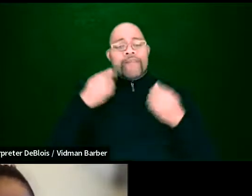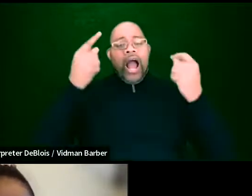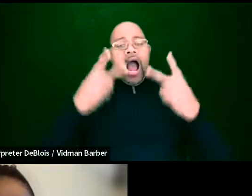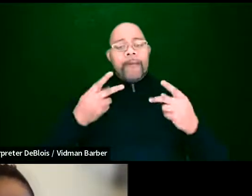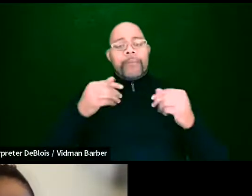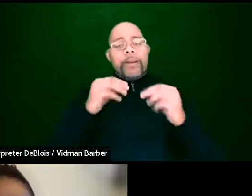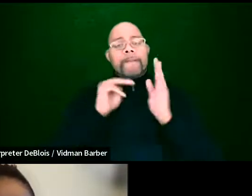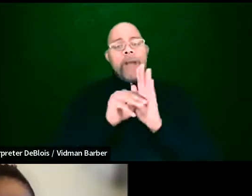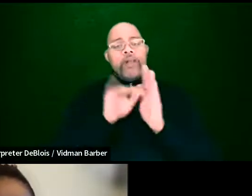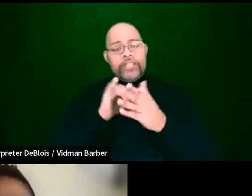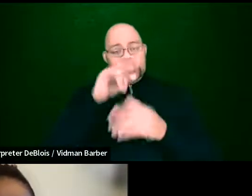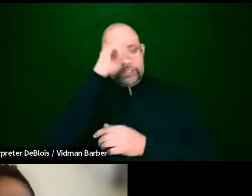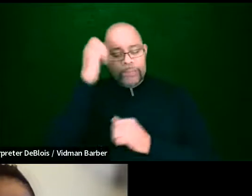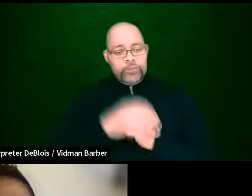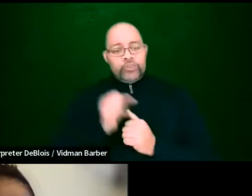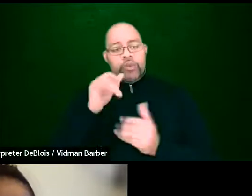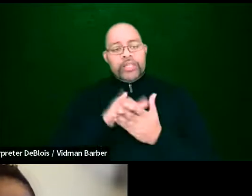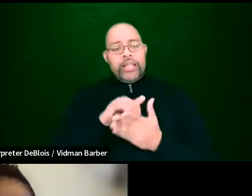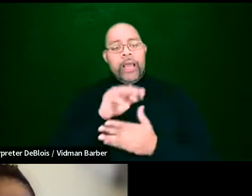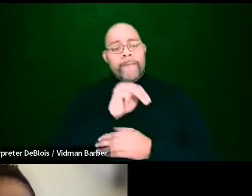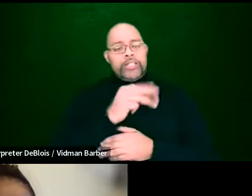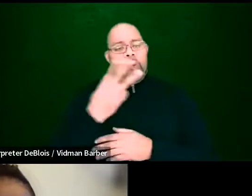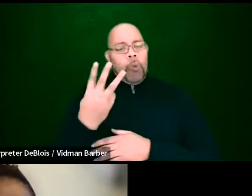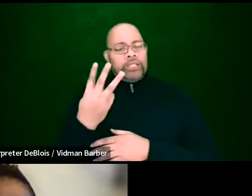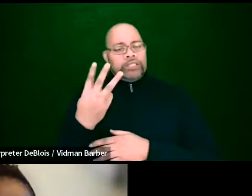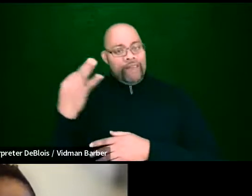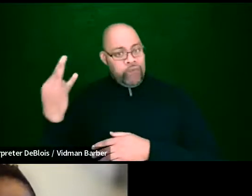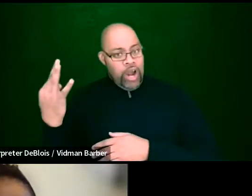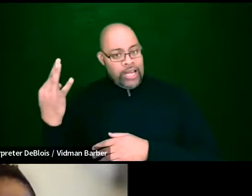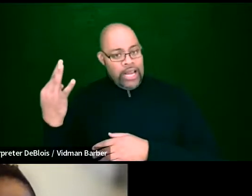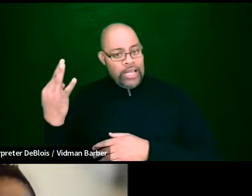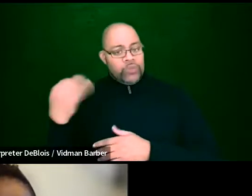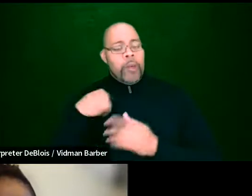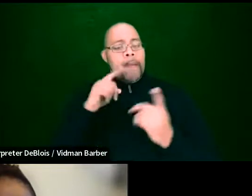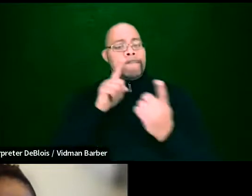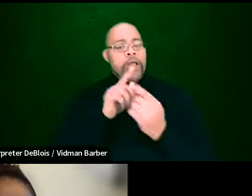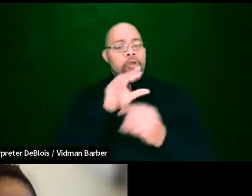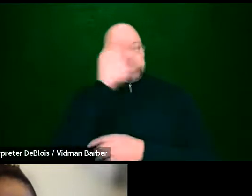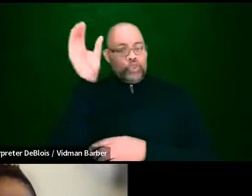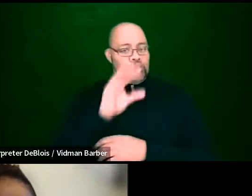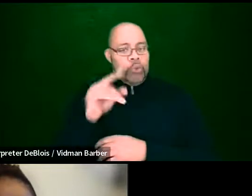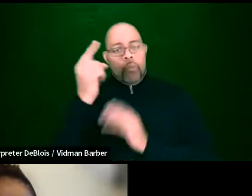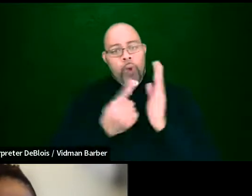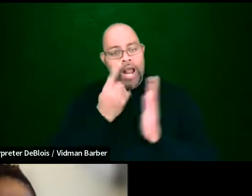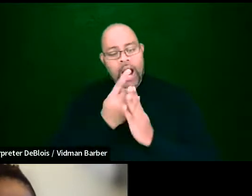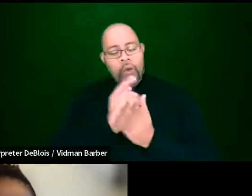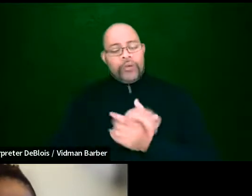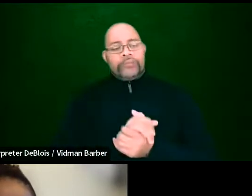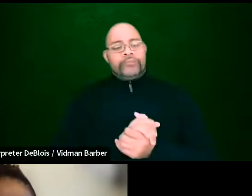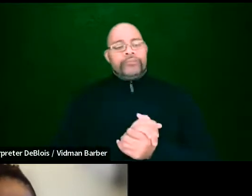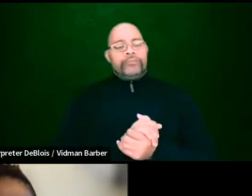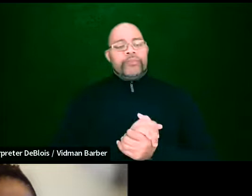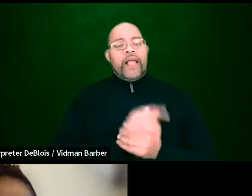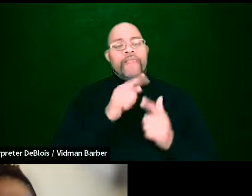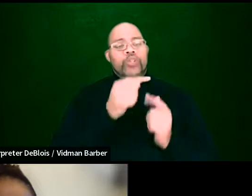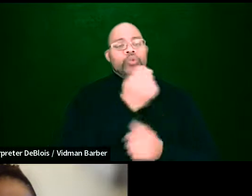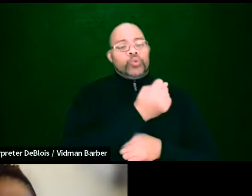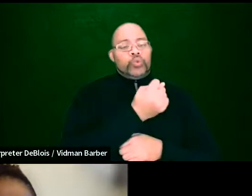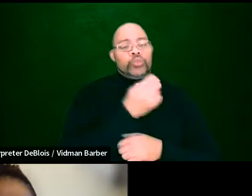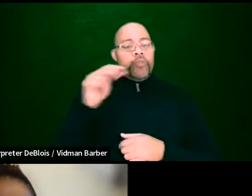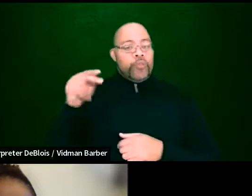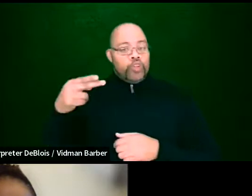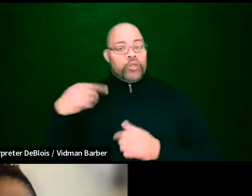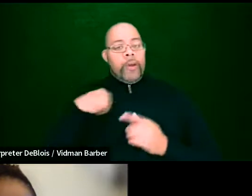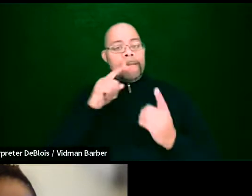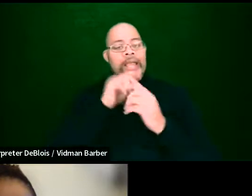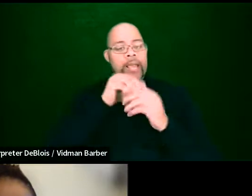this past summer. So Monday, Wednesdays, and Fridays, we met via Zoom for an hour. And then on Tuesdays and Thursdays, we